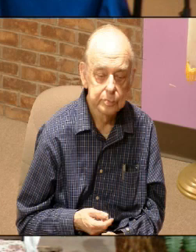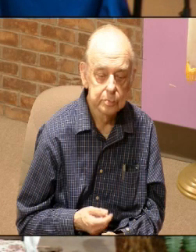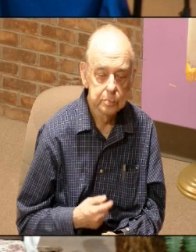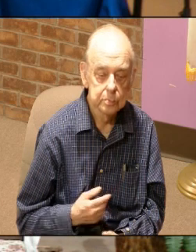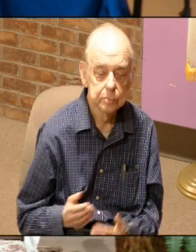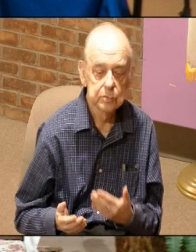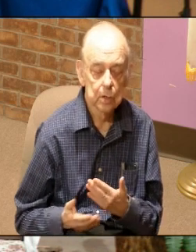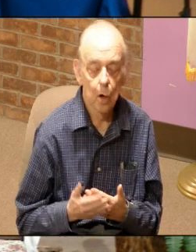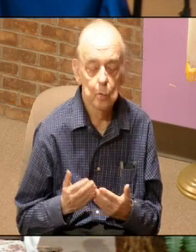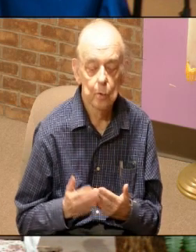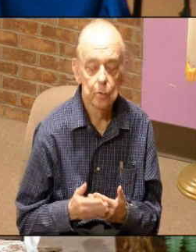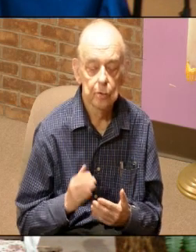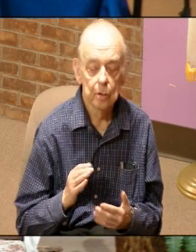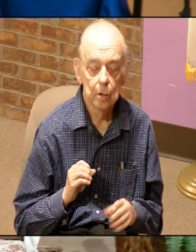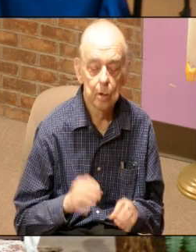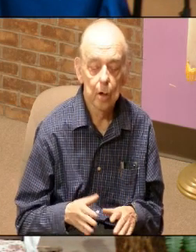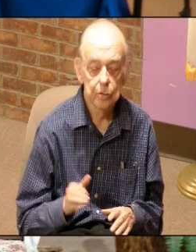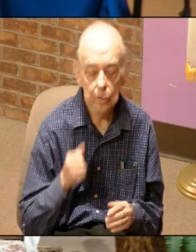almost lost her